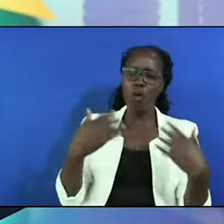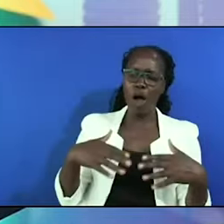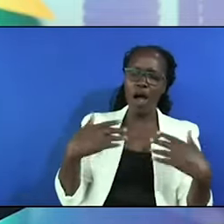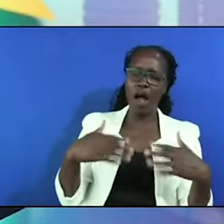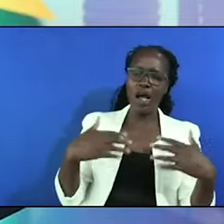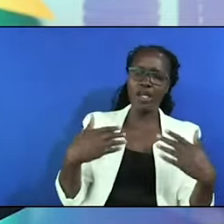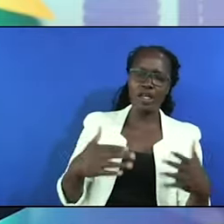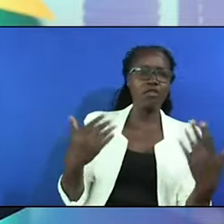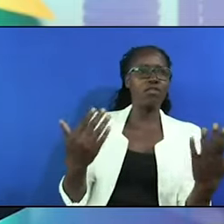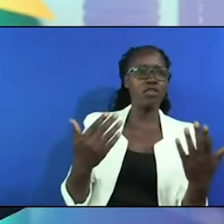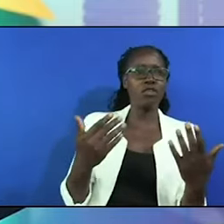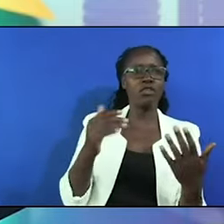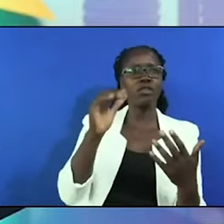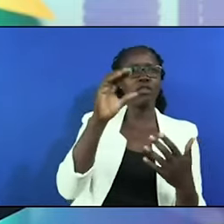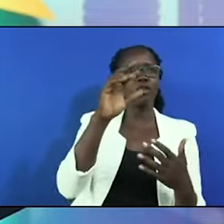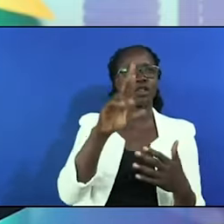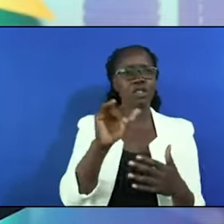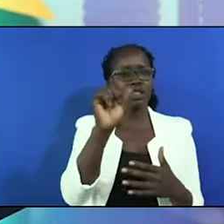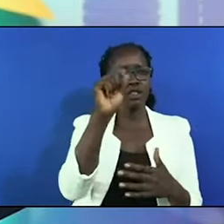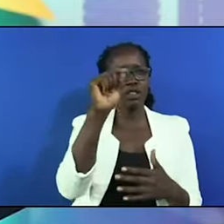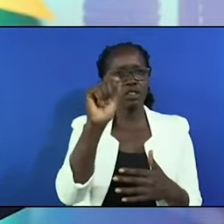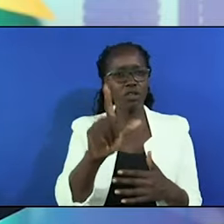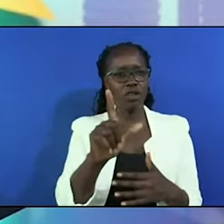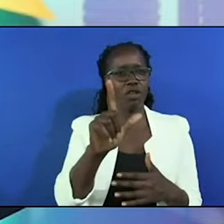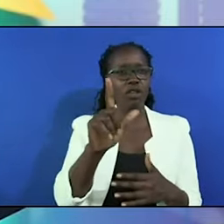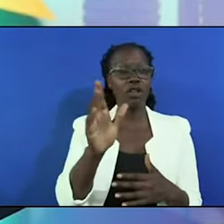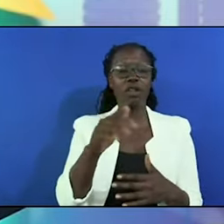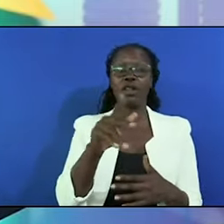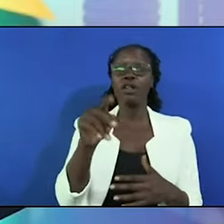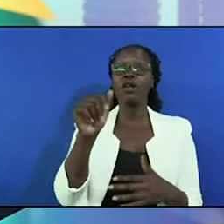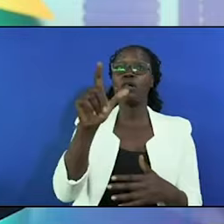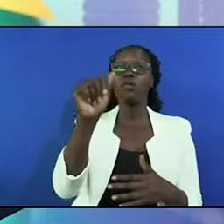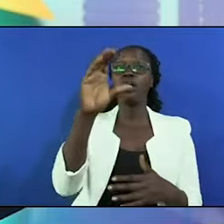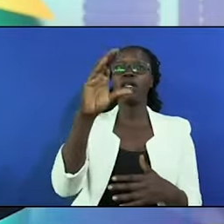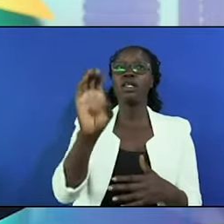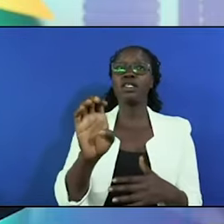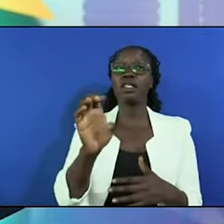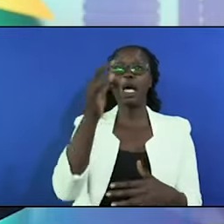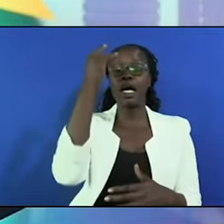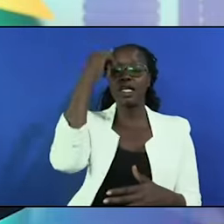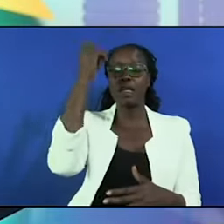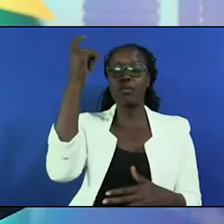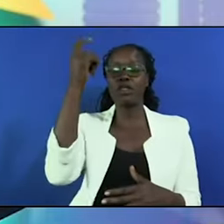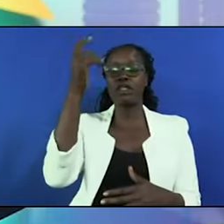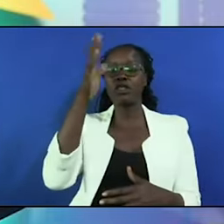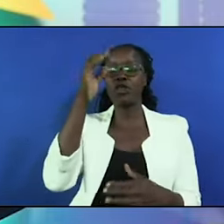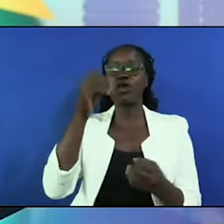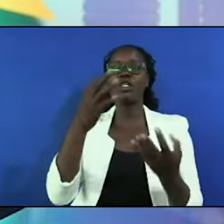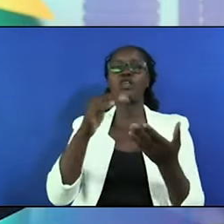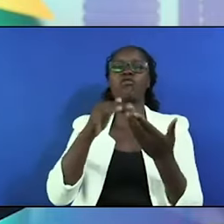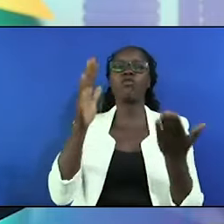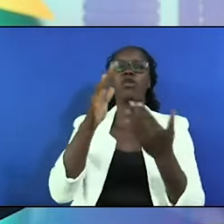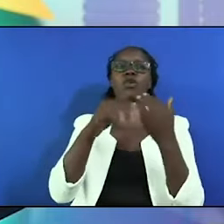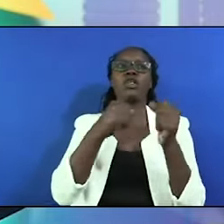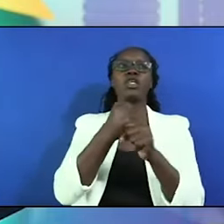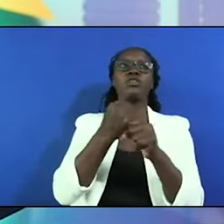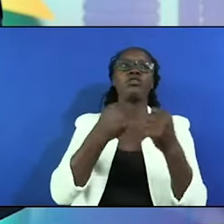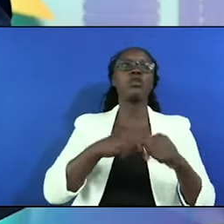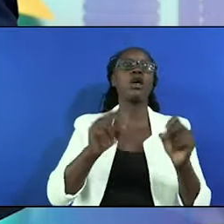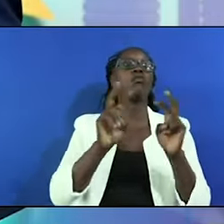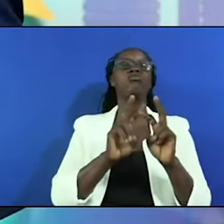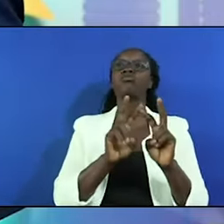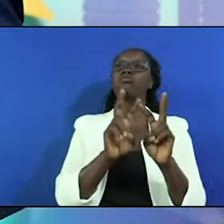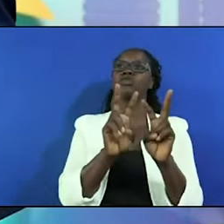Crystal Palace. I am imagining that the Lord will give me more years to live to be able to